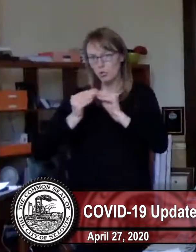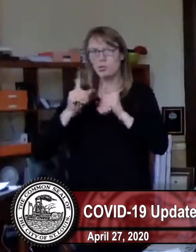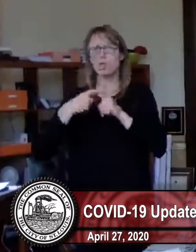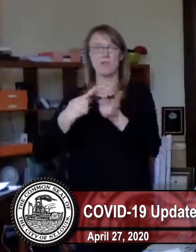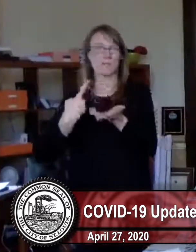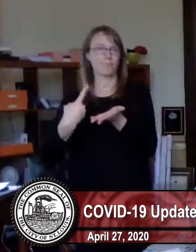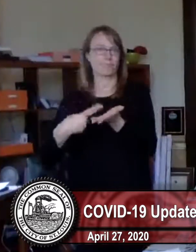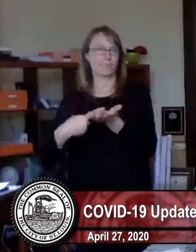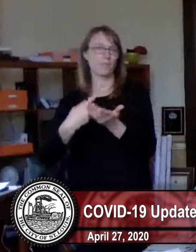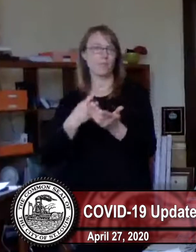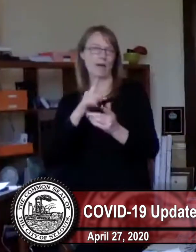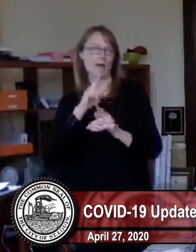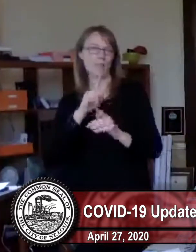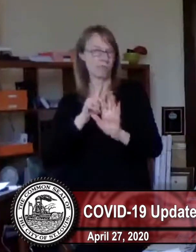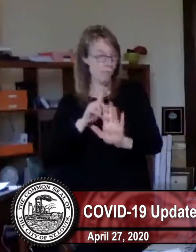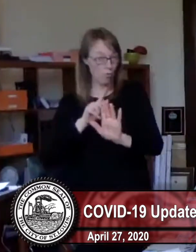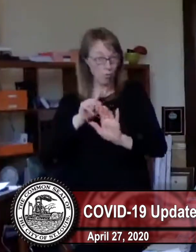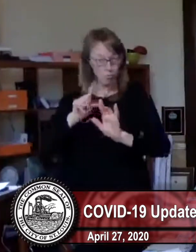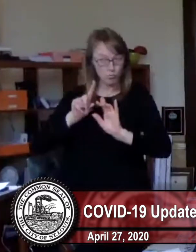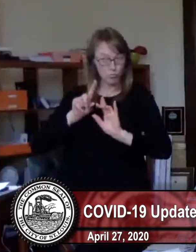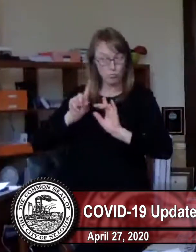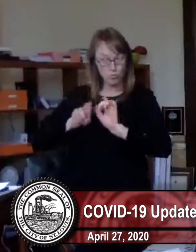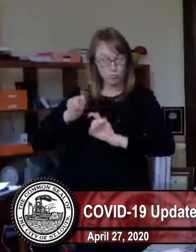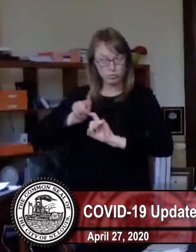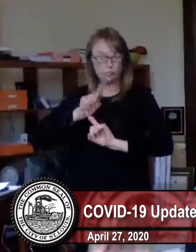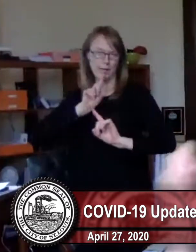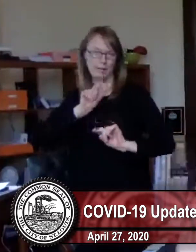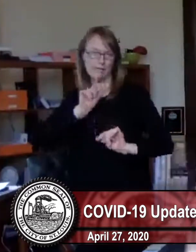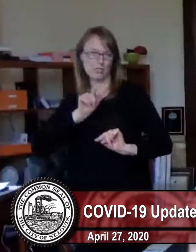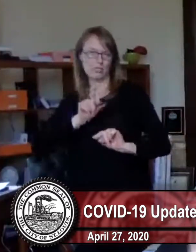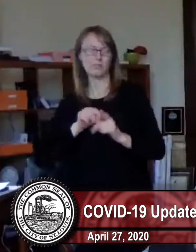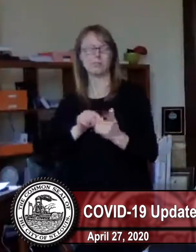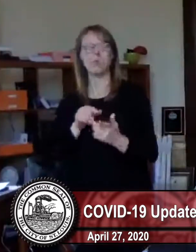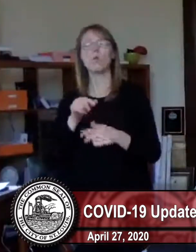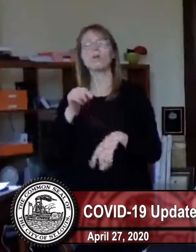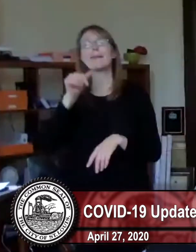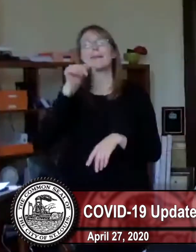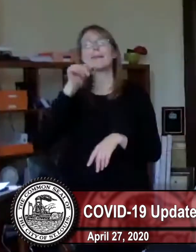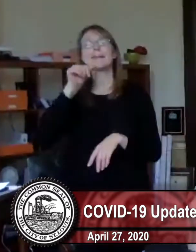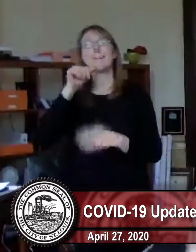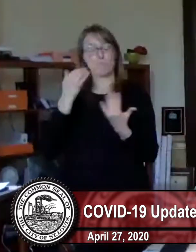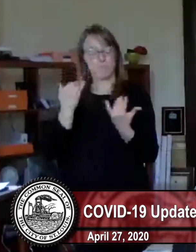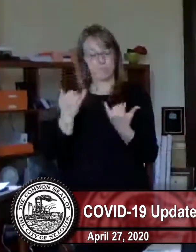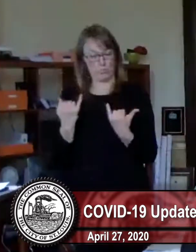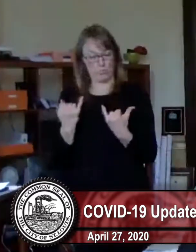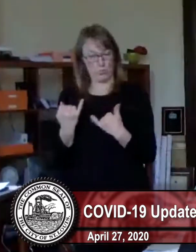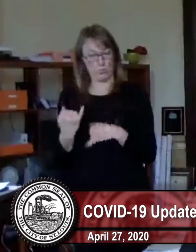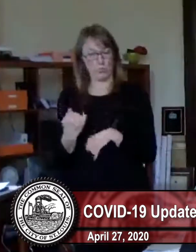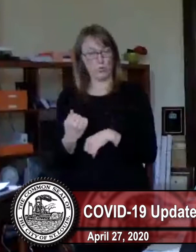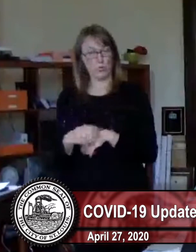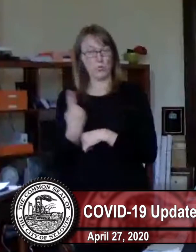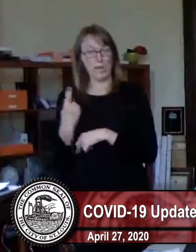cases. This was yesterday. This is at 1:15 today.